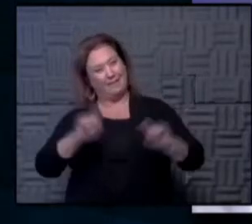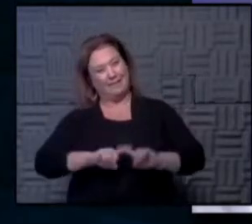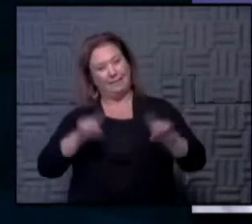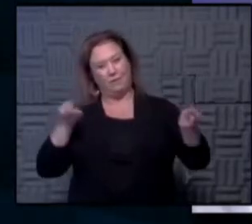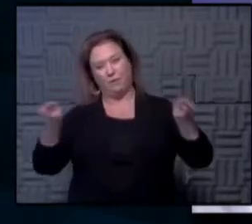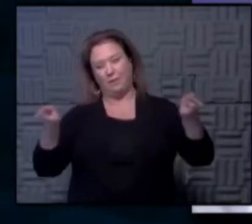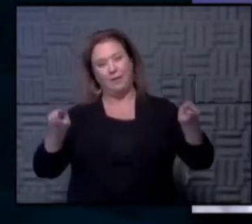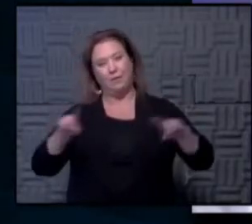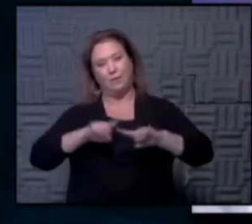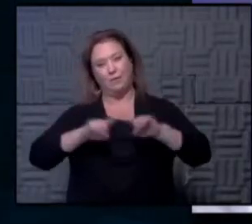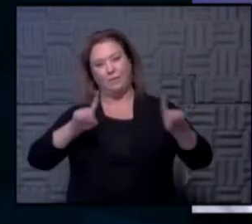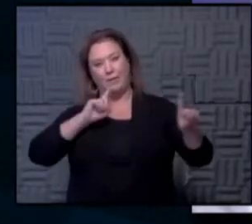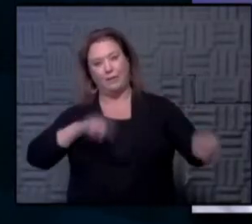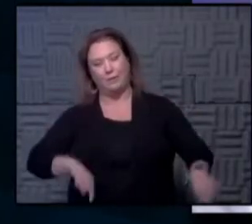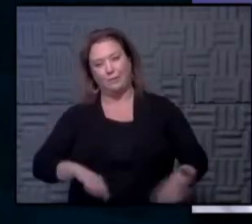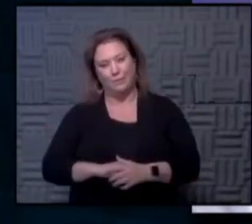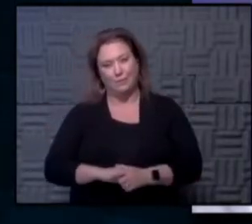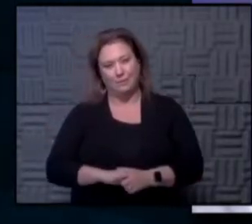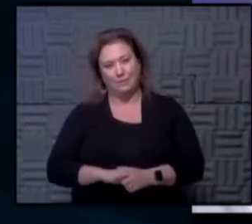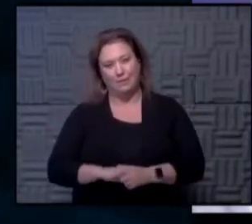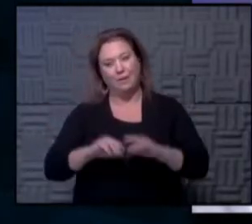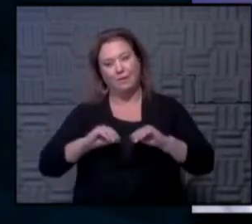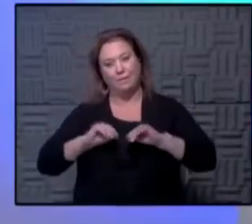are two different answers. You're exactly right.